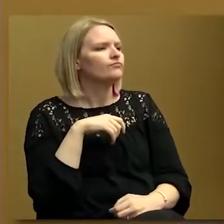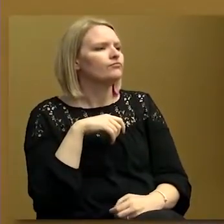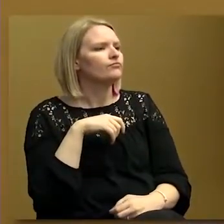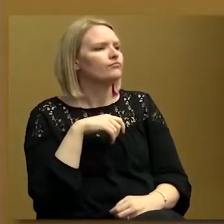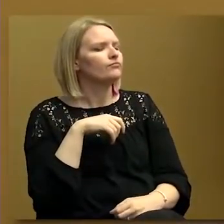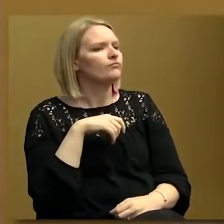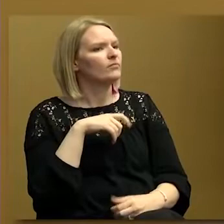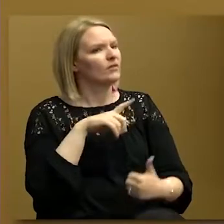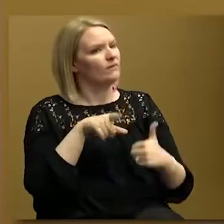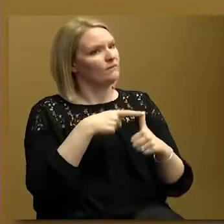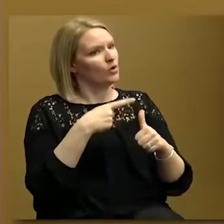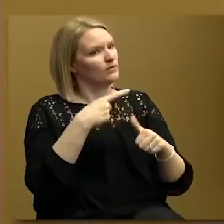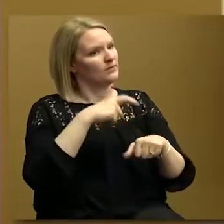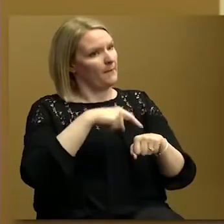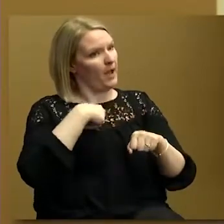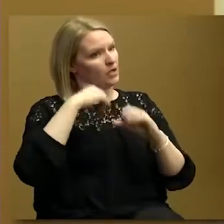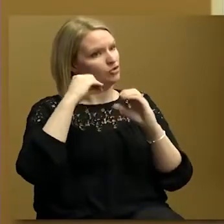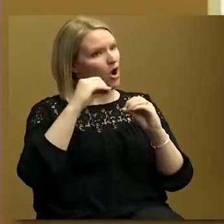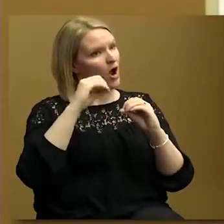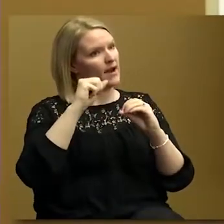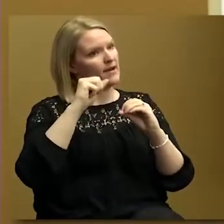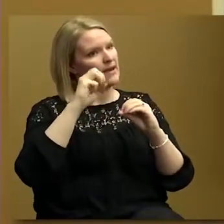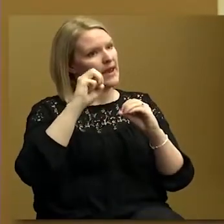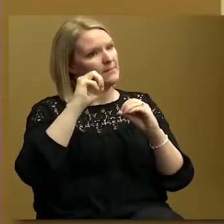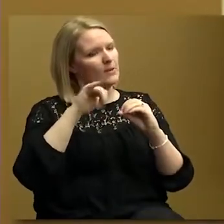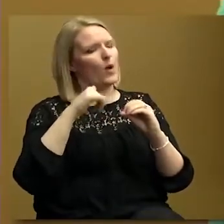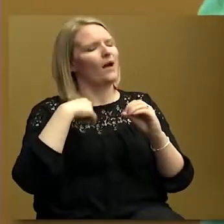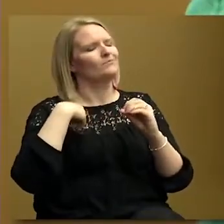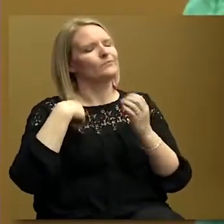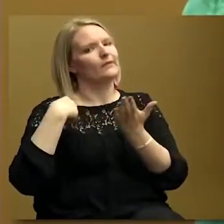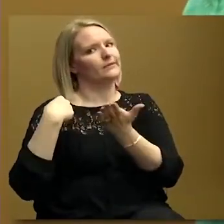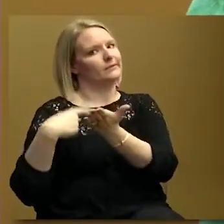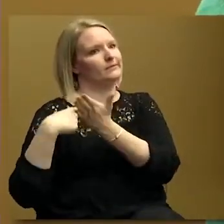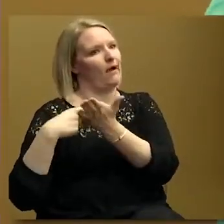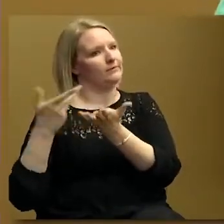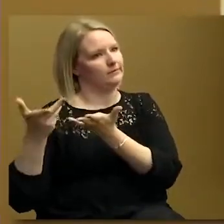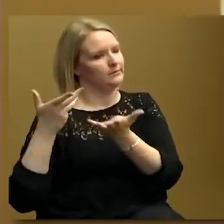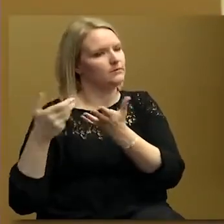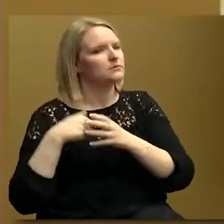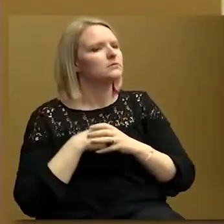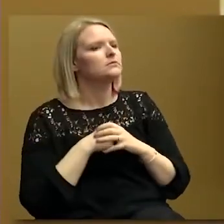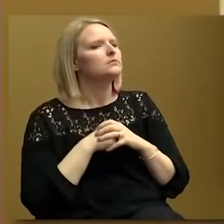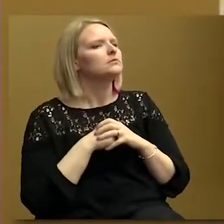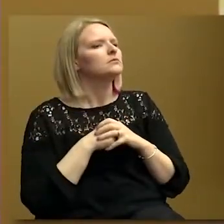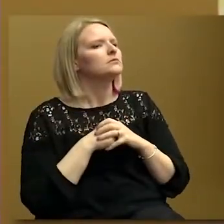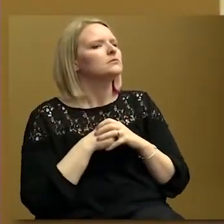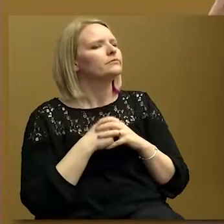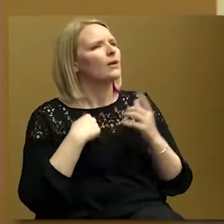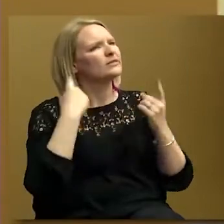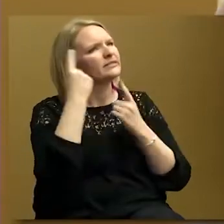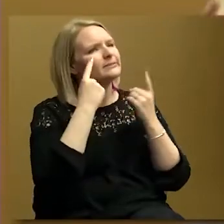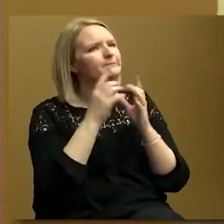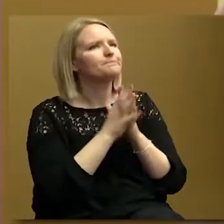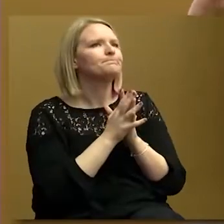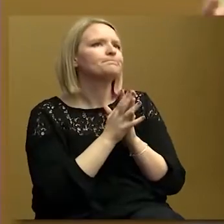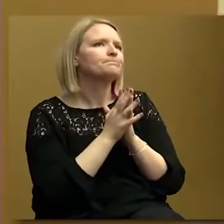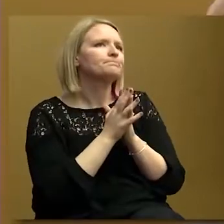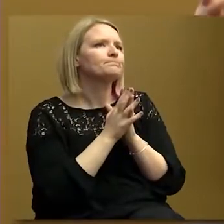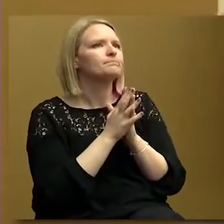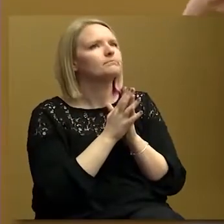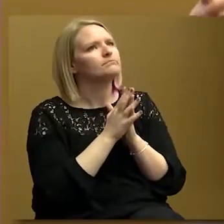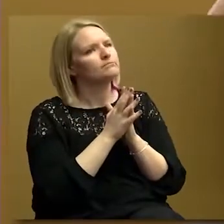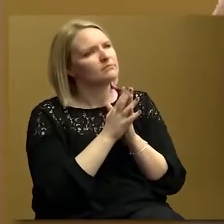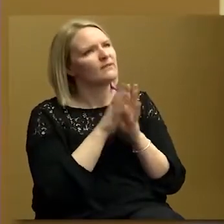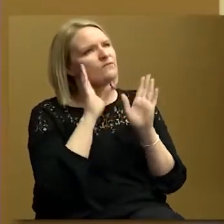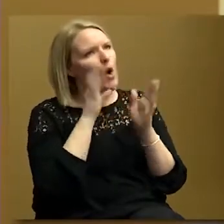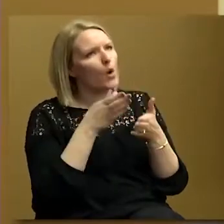to Amy and Sherry about doing this and stuff, I really was thinking about, okay, well, I'm going to do the